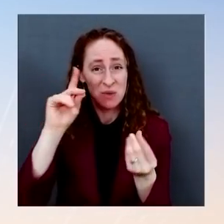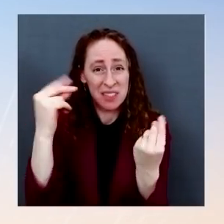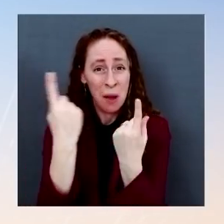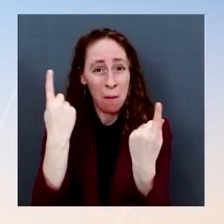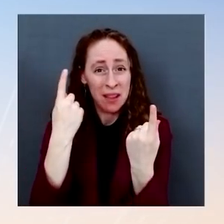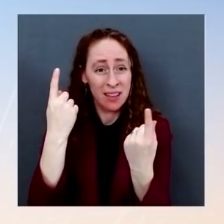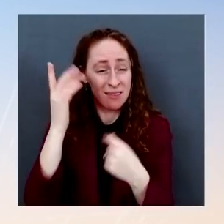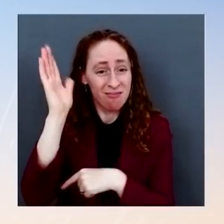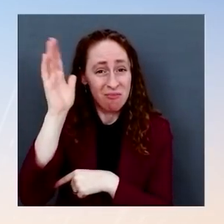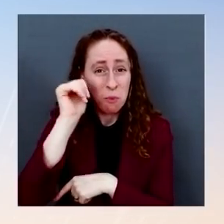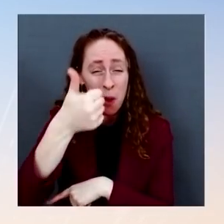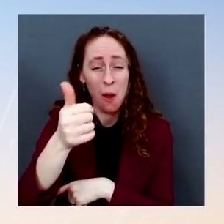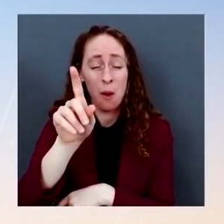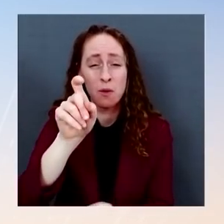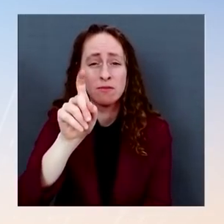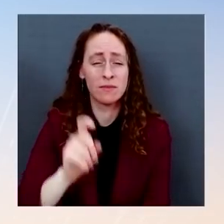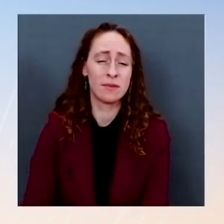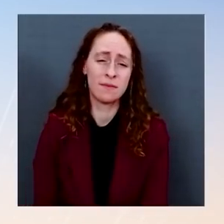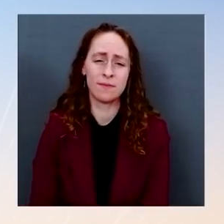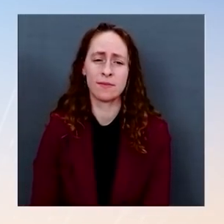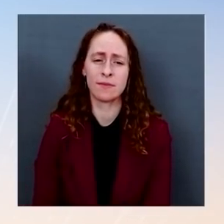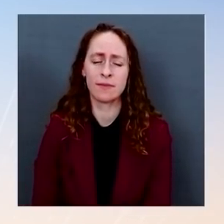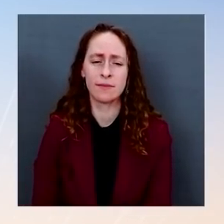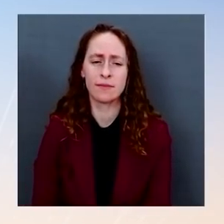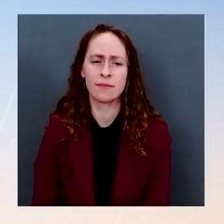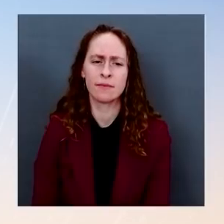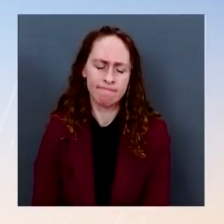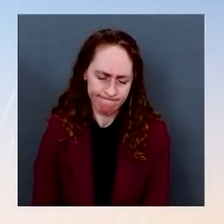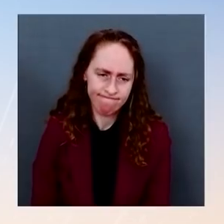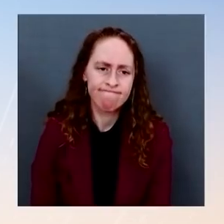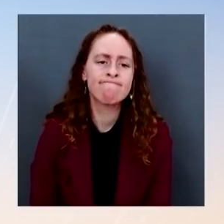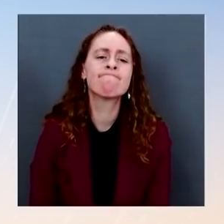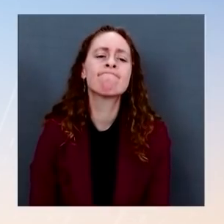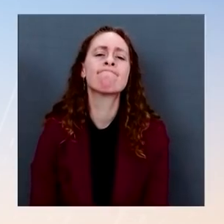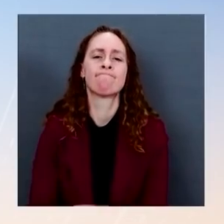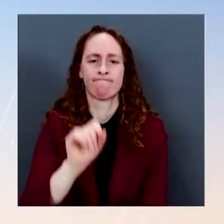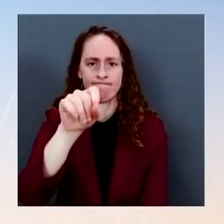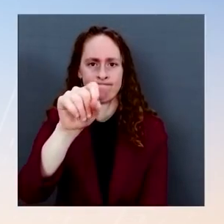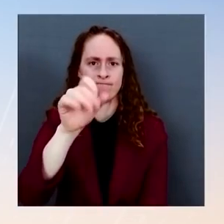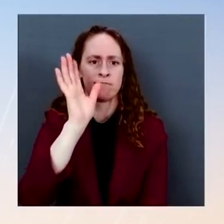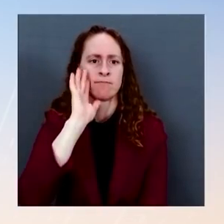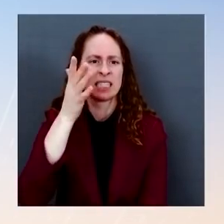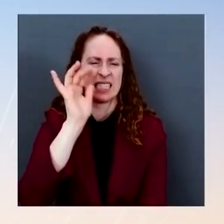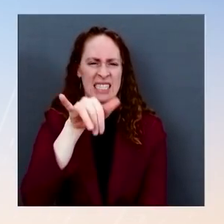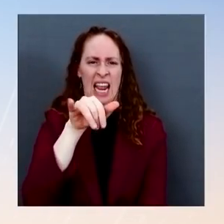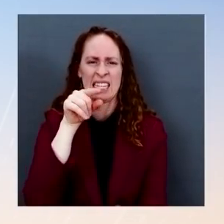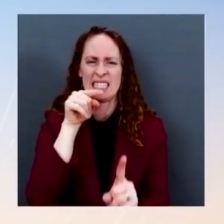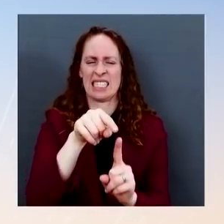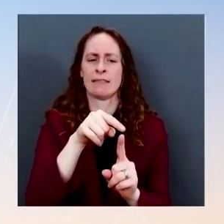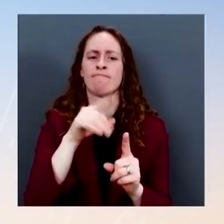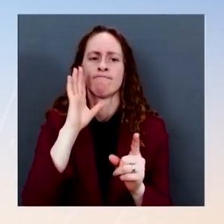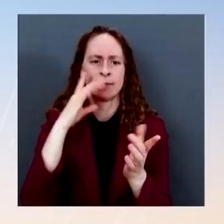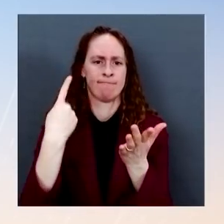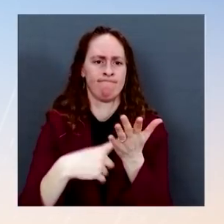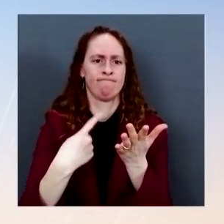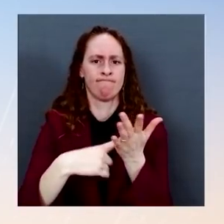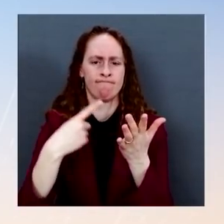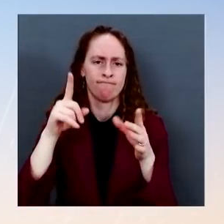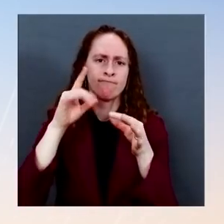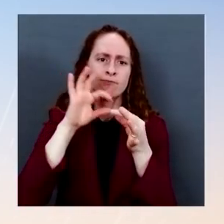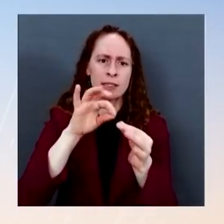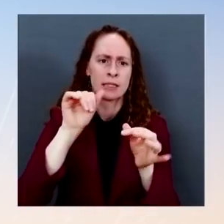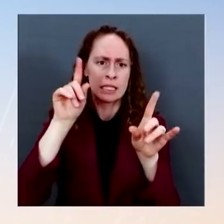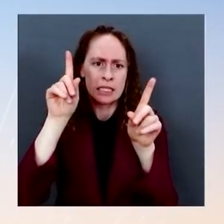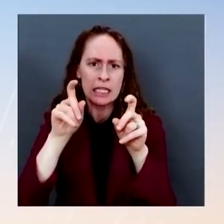would always be a building process, our objective is to make tests accessible and free for Americans. There are a lot of ways to do that, and